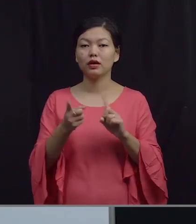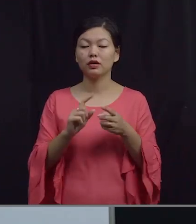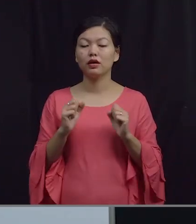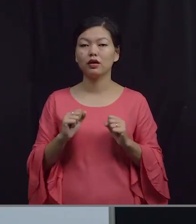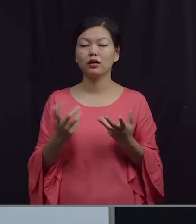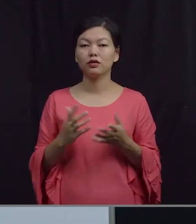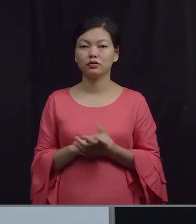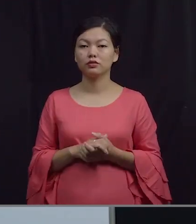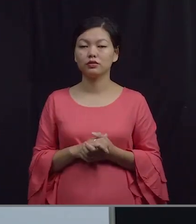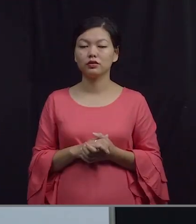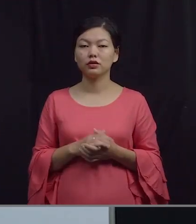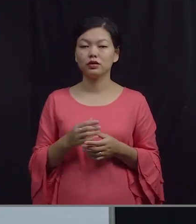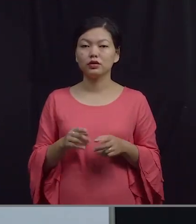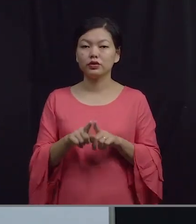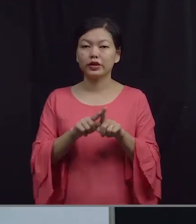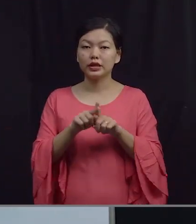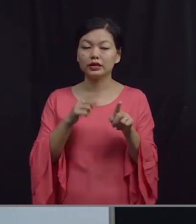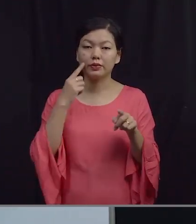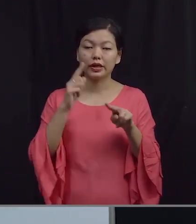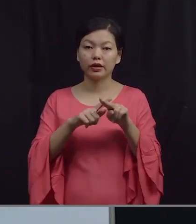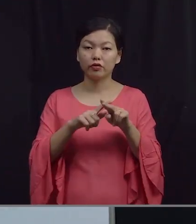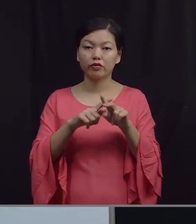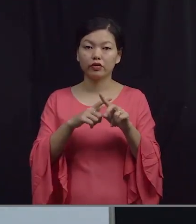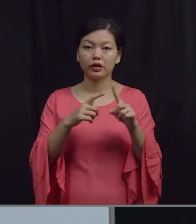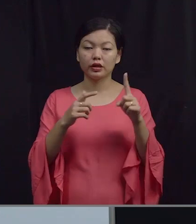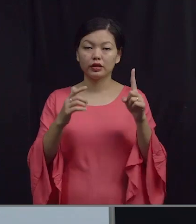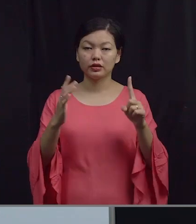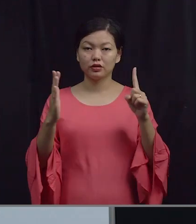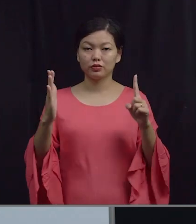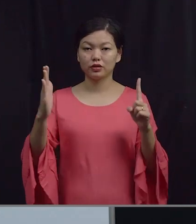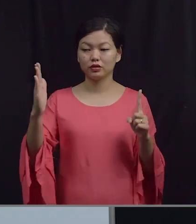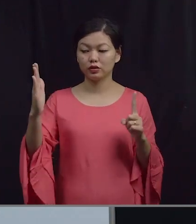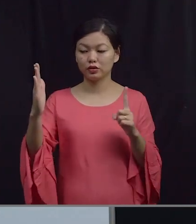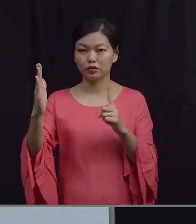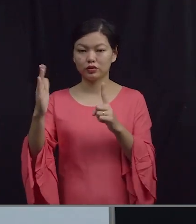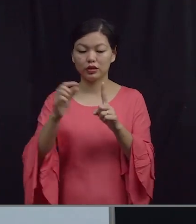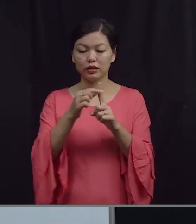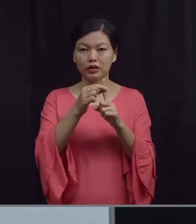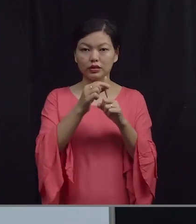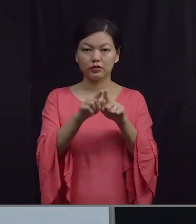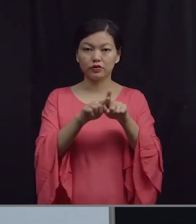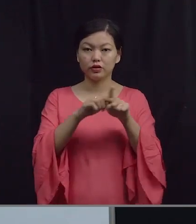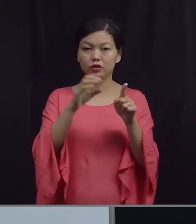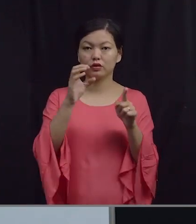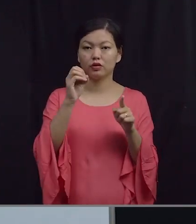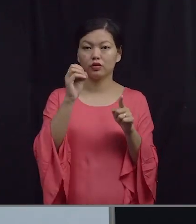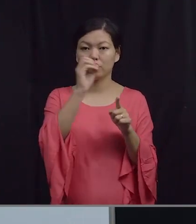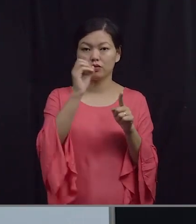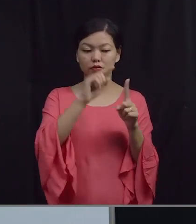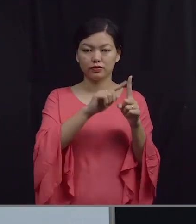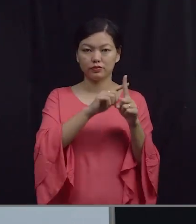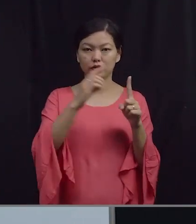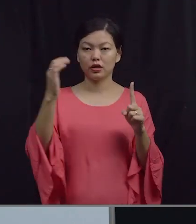move the object closer to the mirror, the image will move away from the mirror. This is the practical situation. You can type practically.